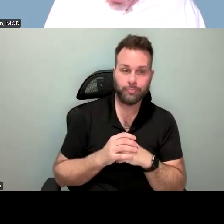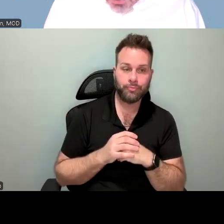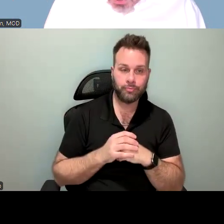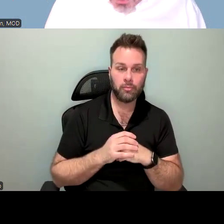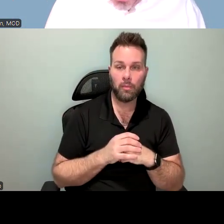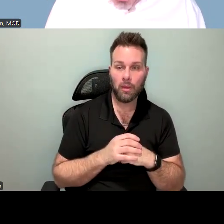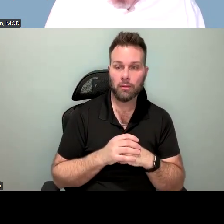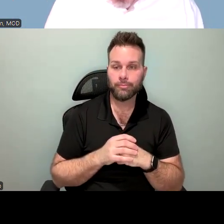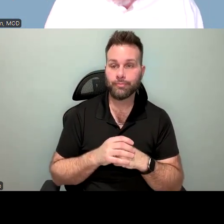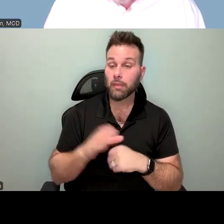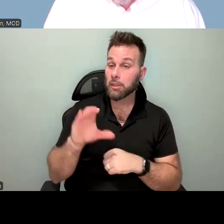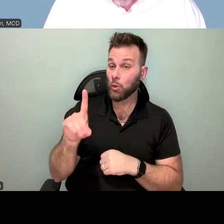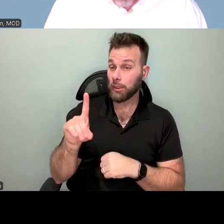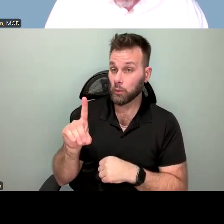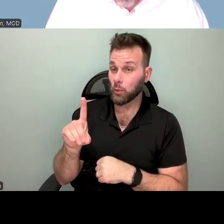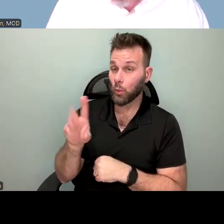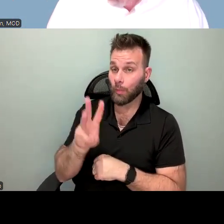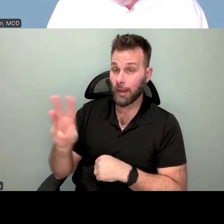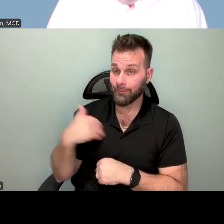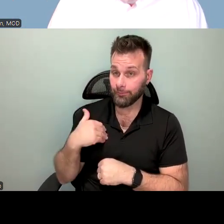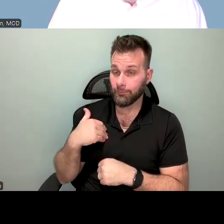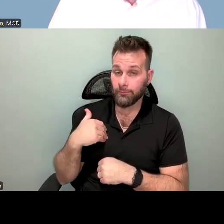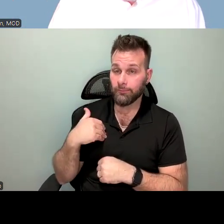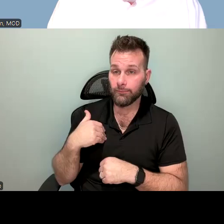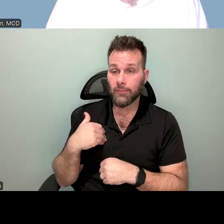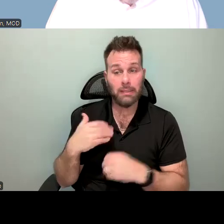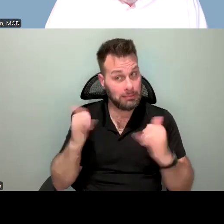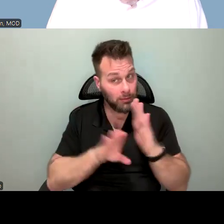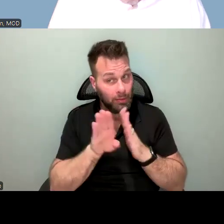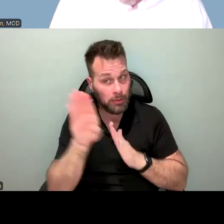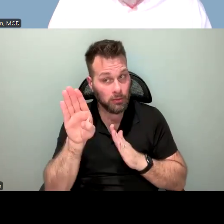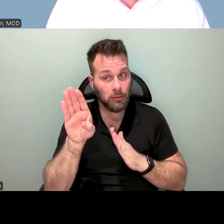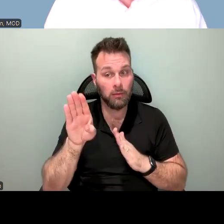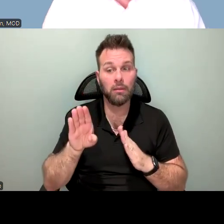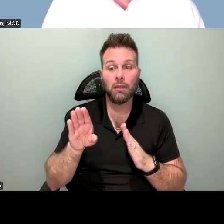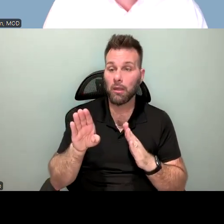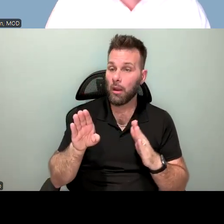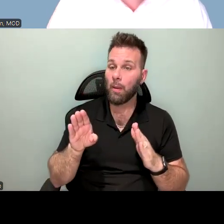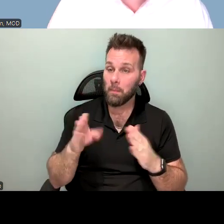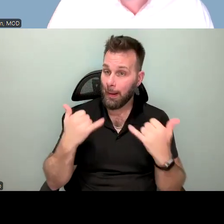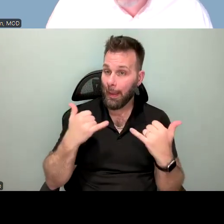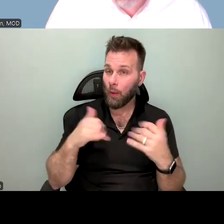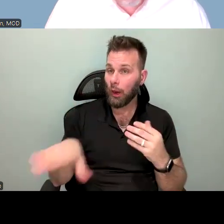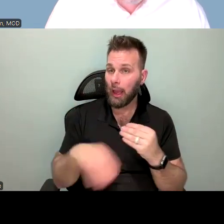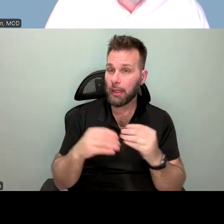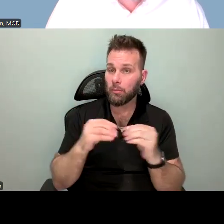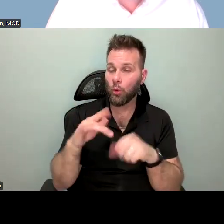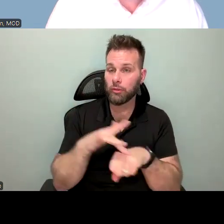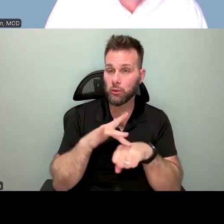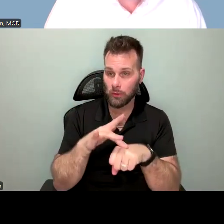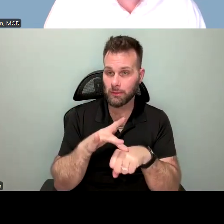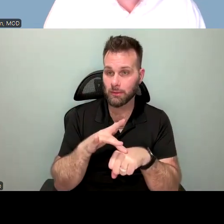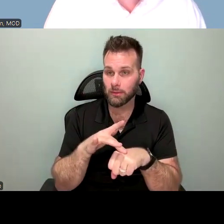You can visit our COD webpage, which we are still in developing, but we are adding more and more resources